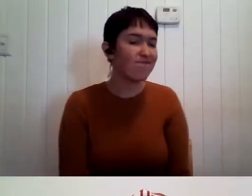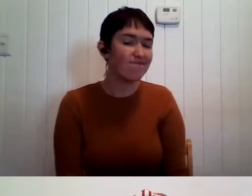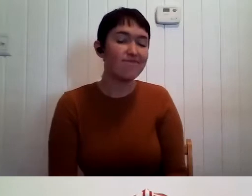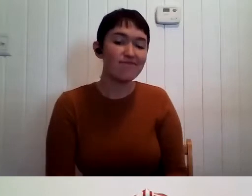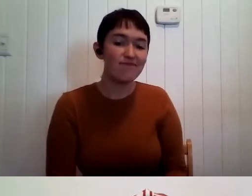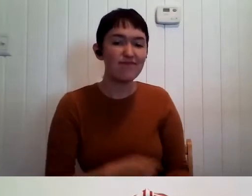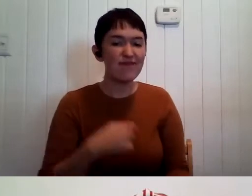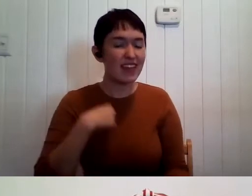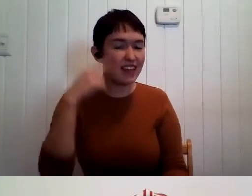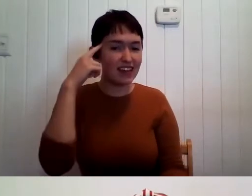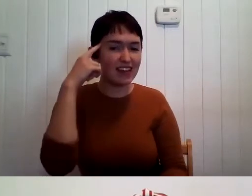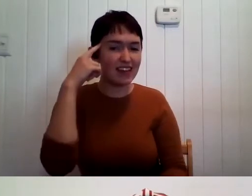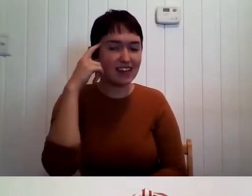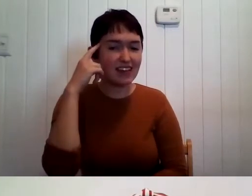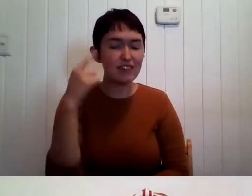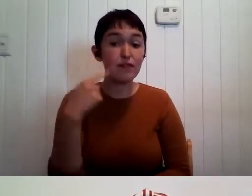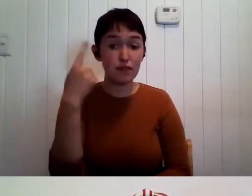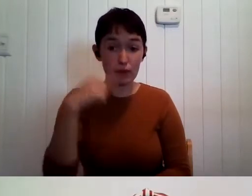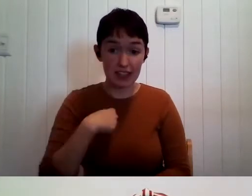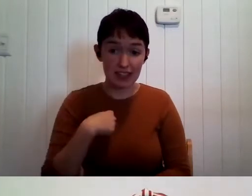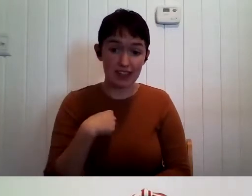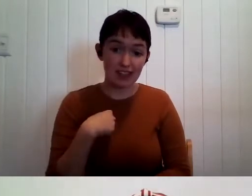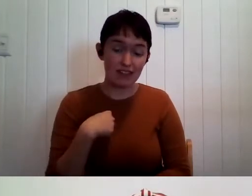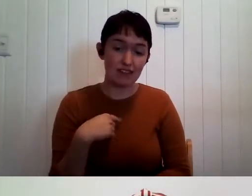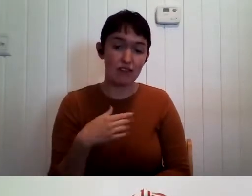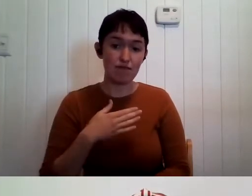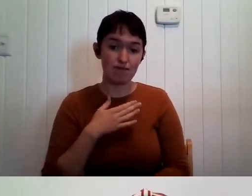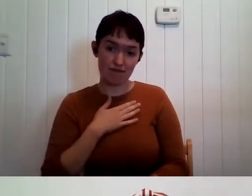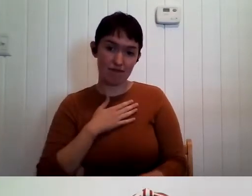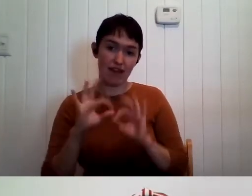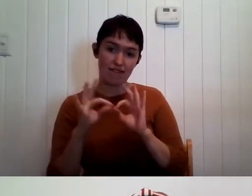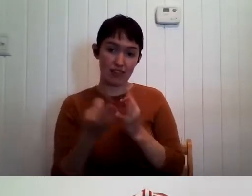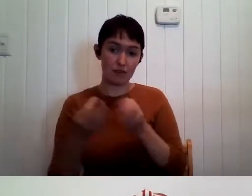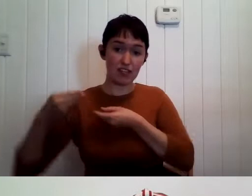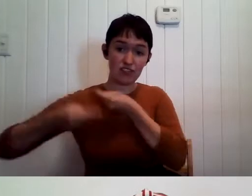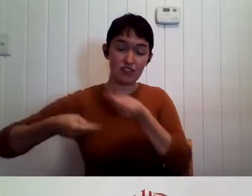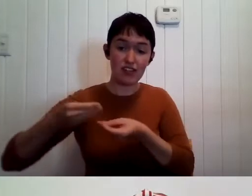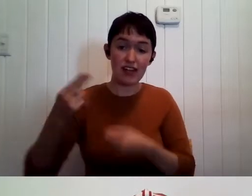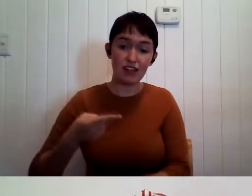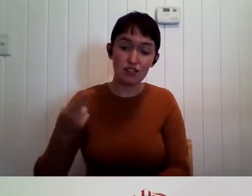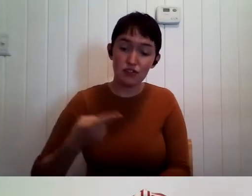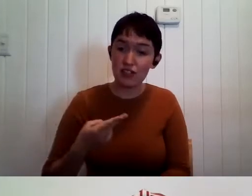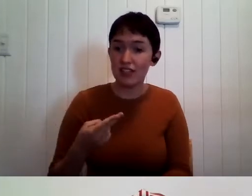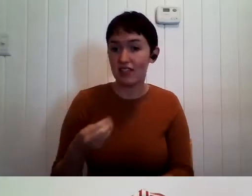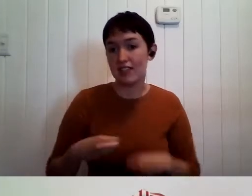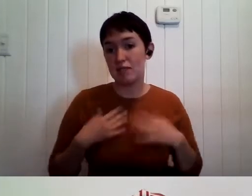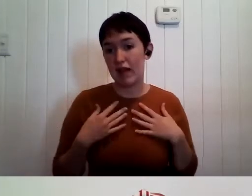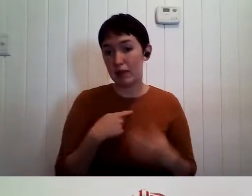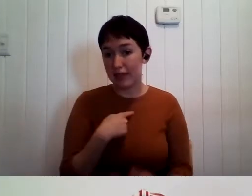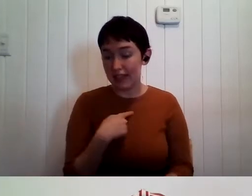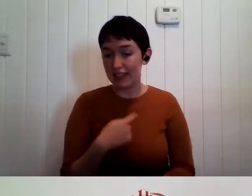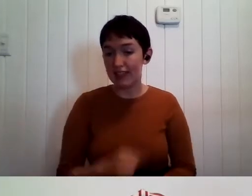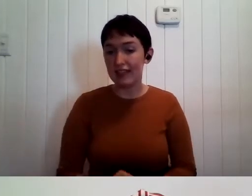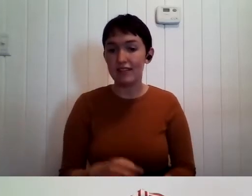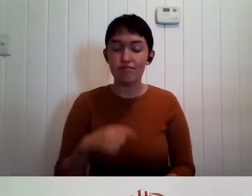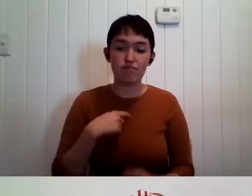I think for me, my own family genetic history really pushed for me to be in science and learn more